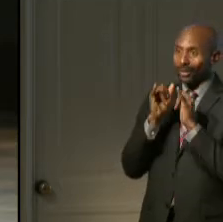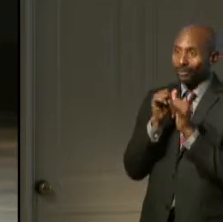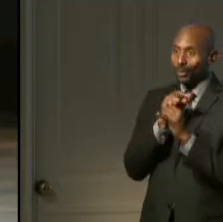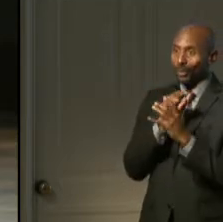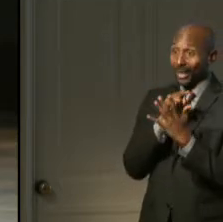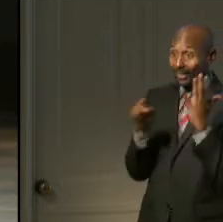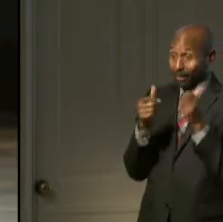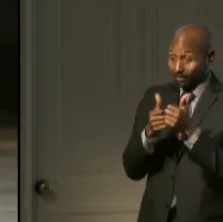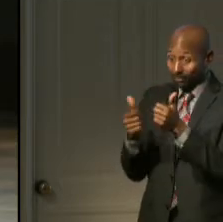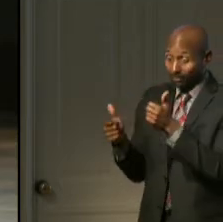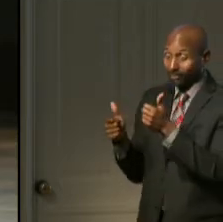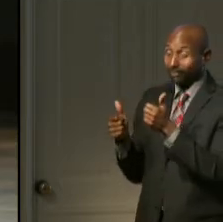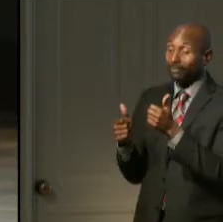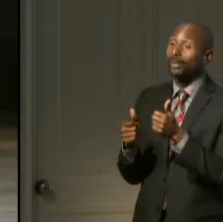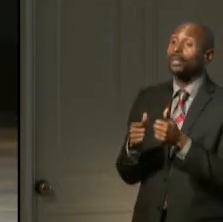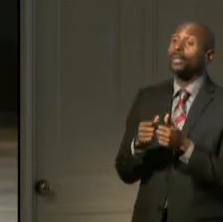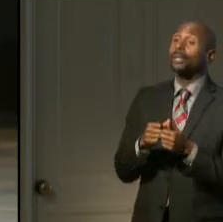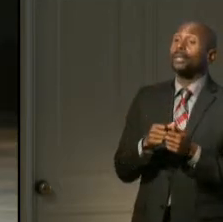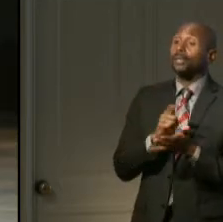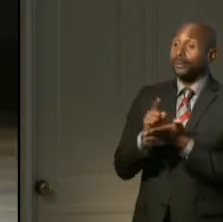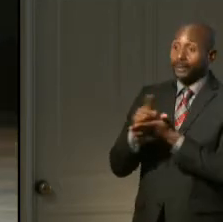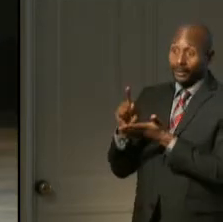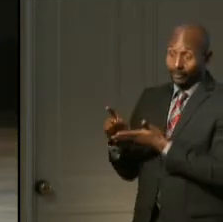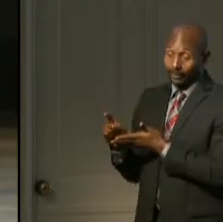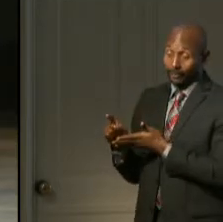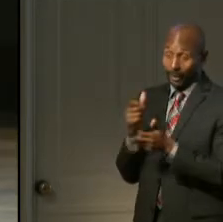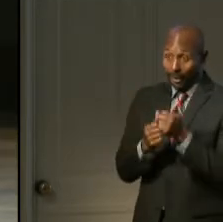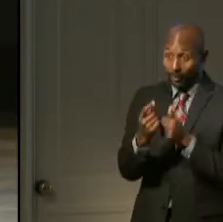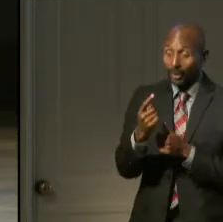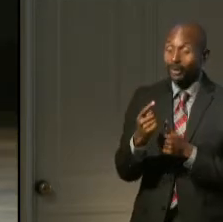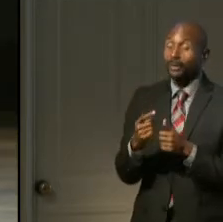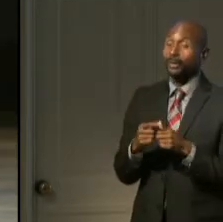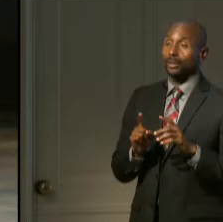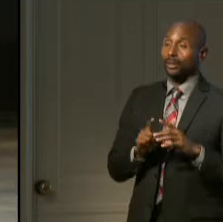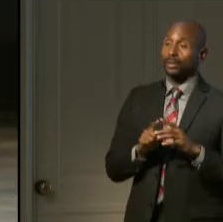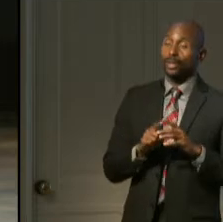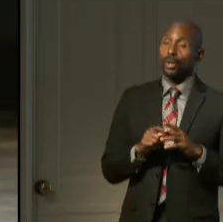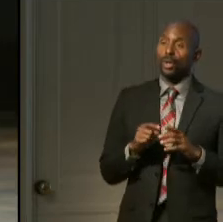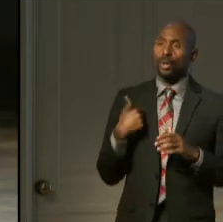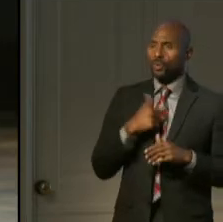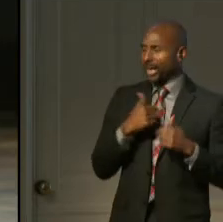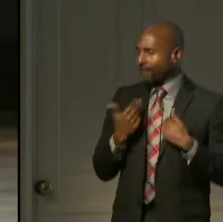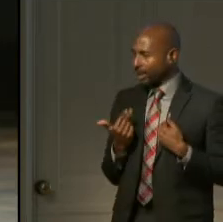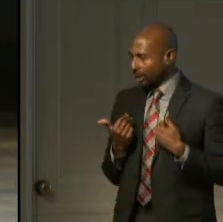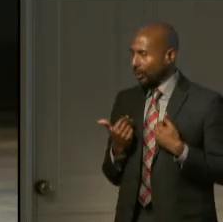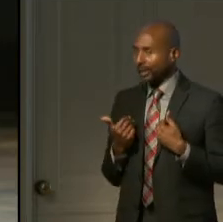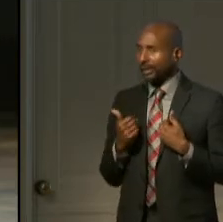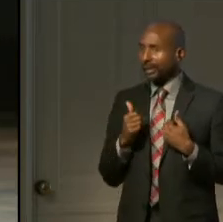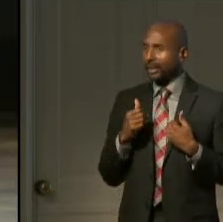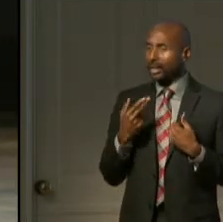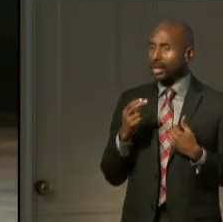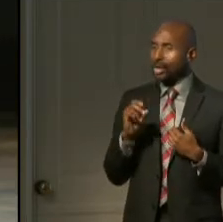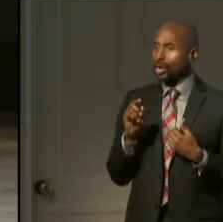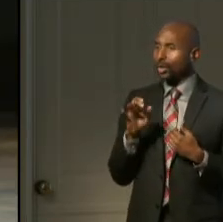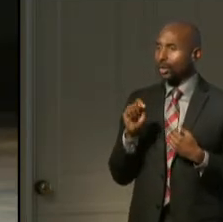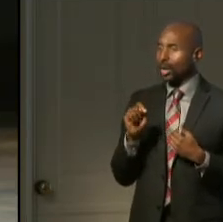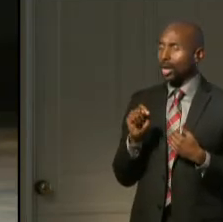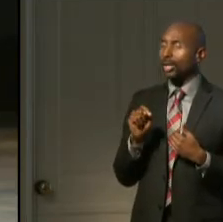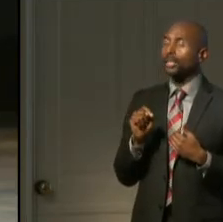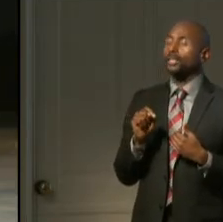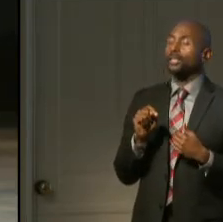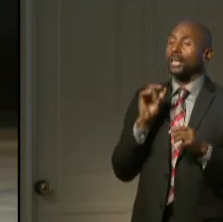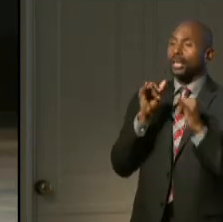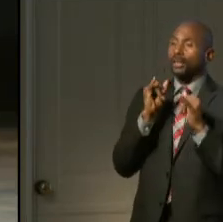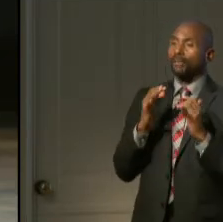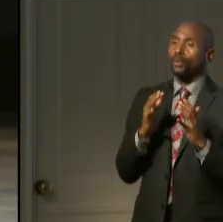of interview, and we've done this with 13 Holocaust survivors starting in 2012. And working with, for example, Stephen Smith of the